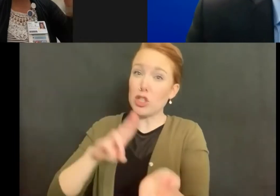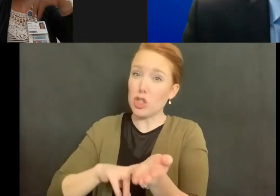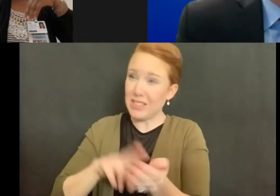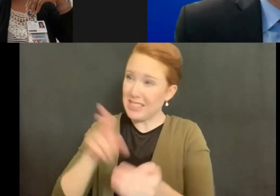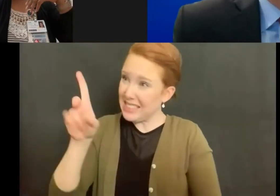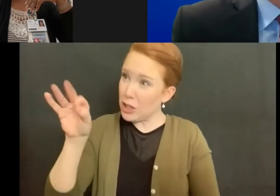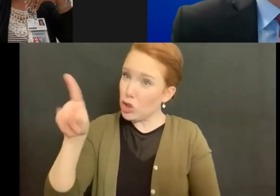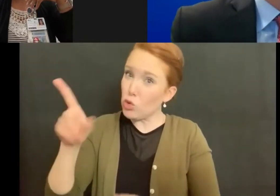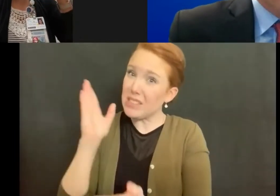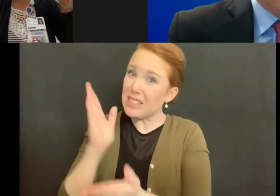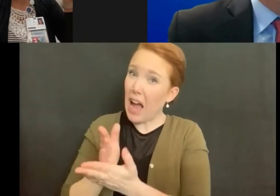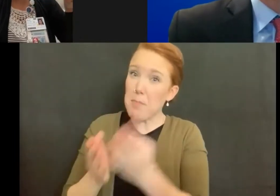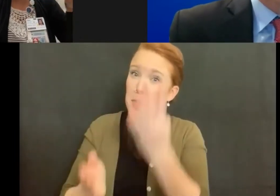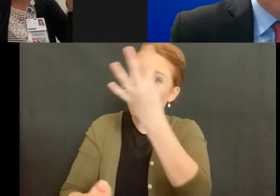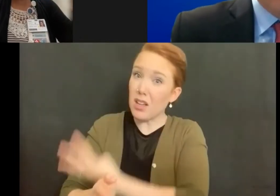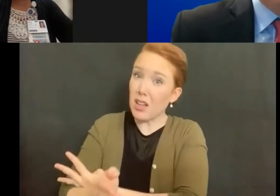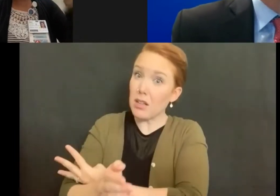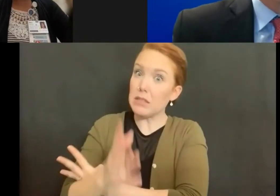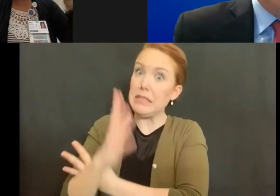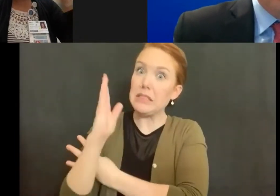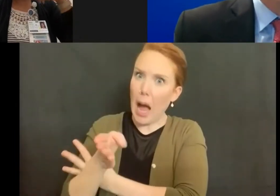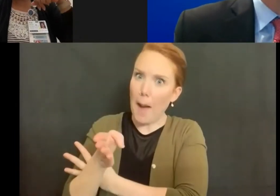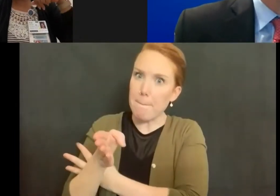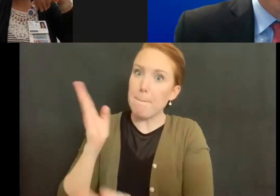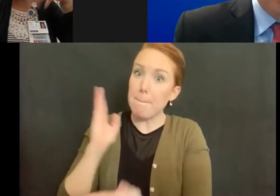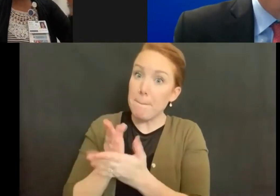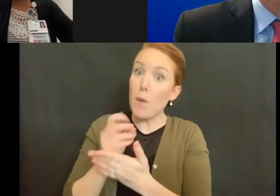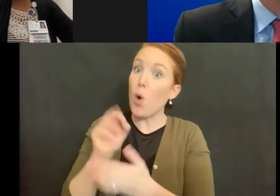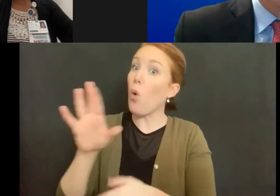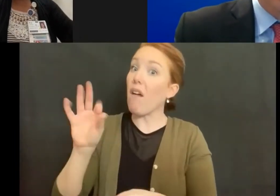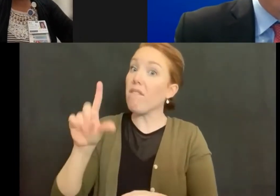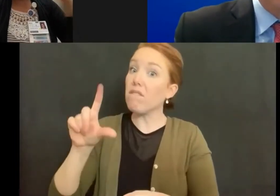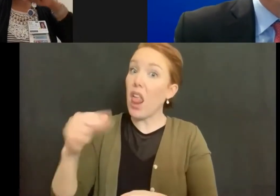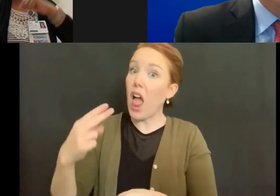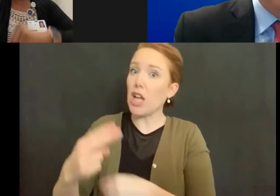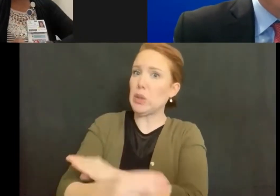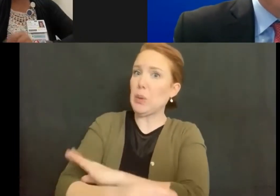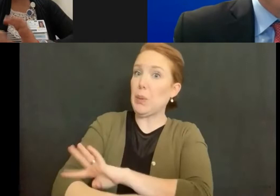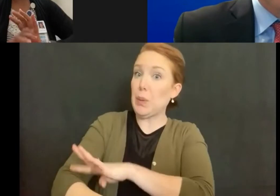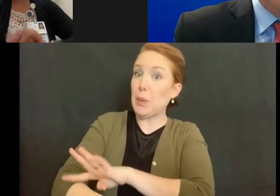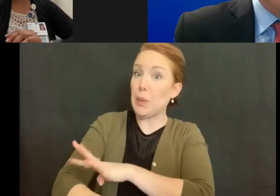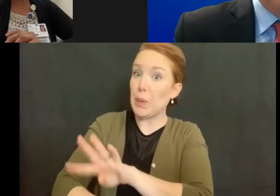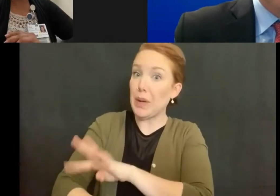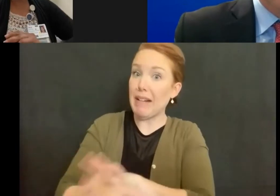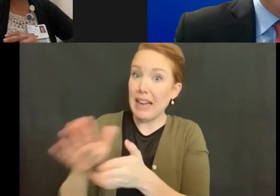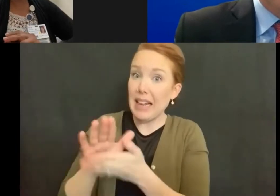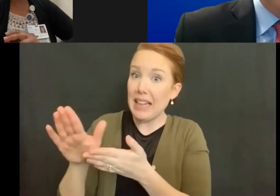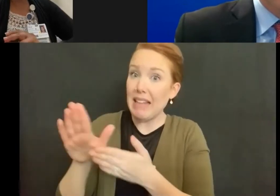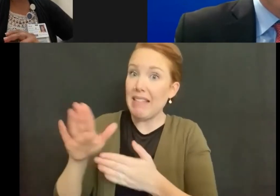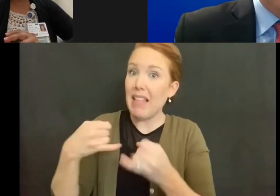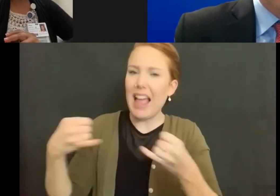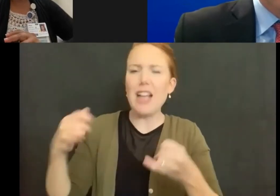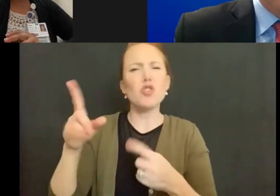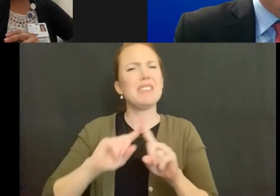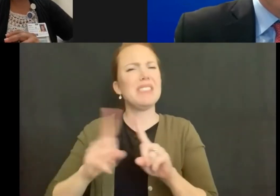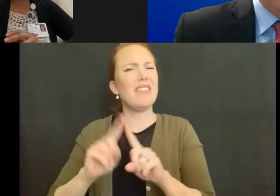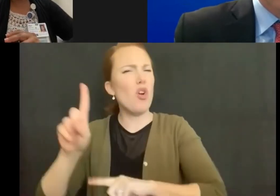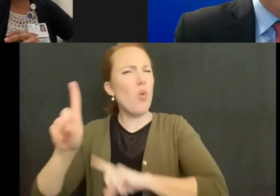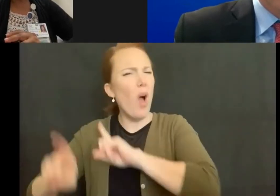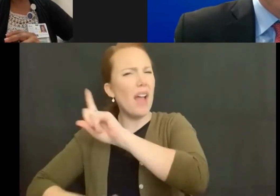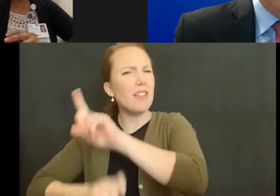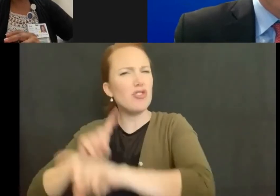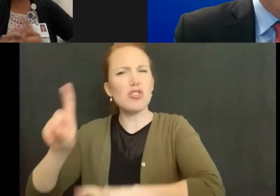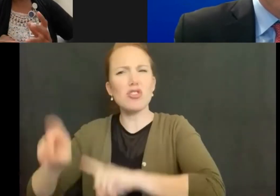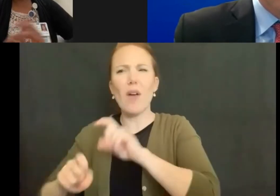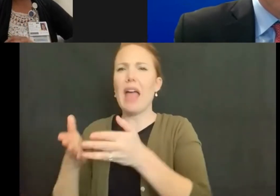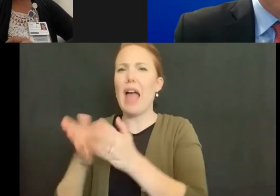flush the line, or did you draw a waste tube before you draw this tube? So those kind of question, it